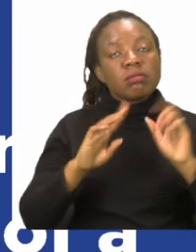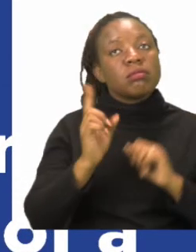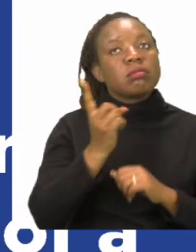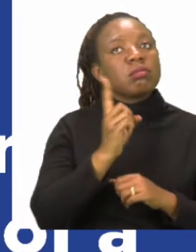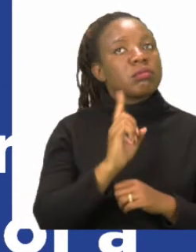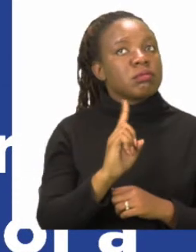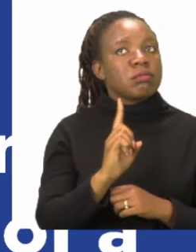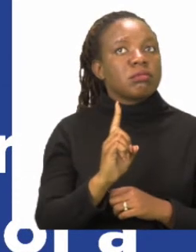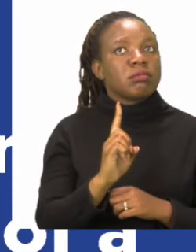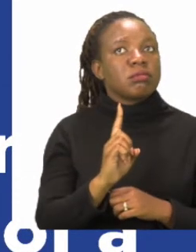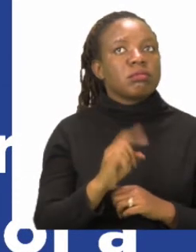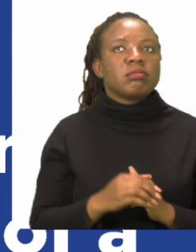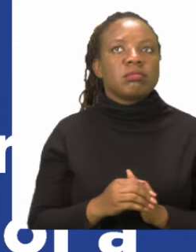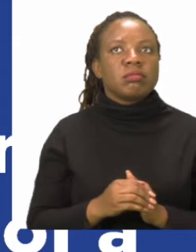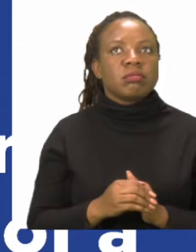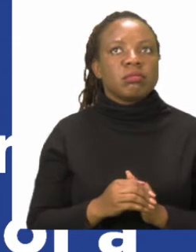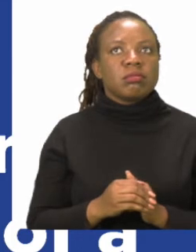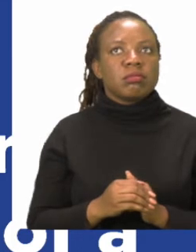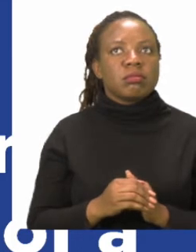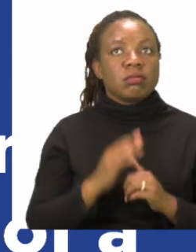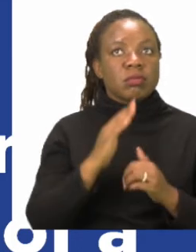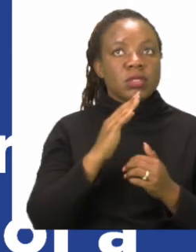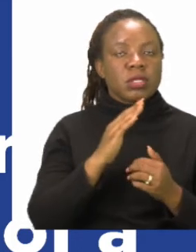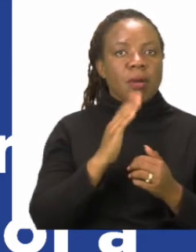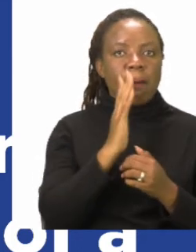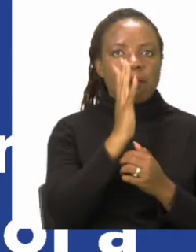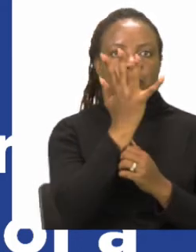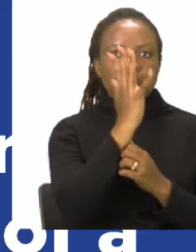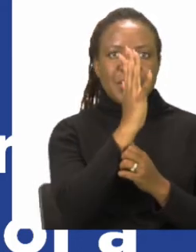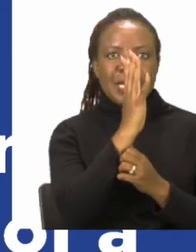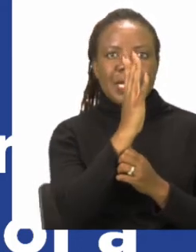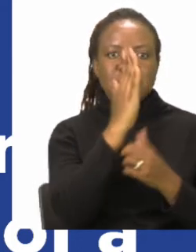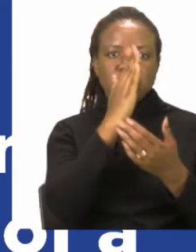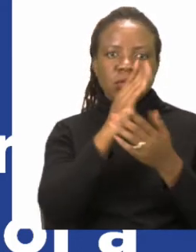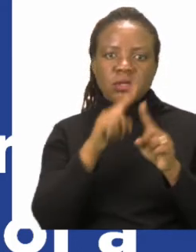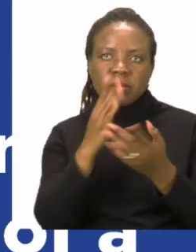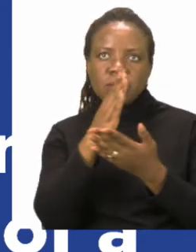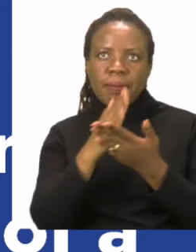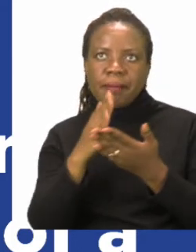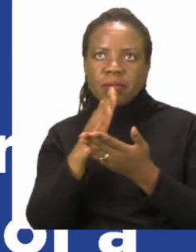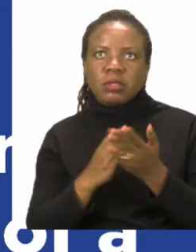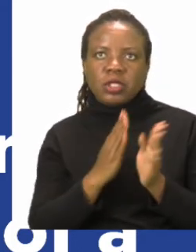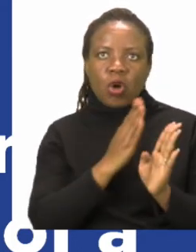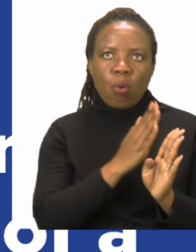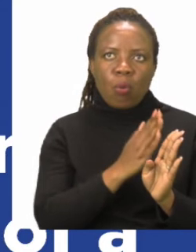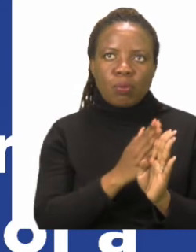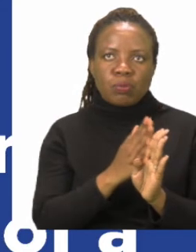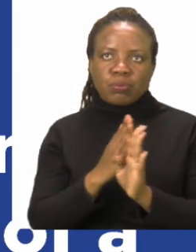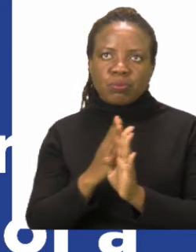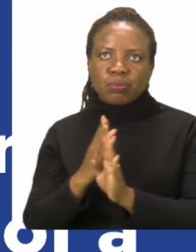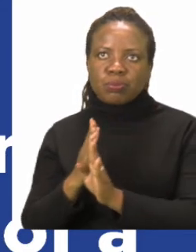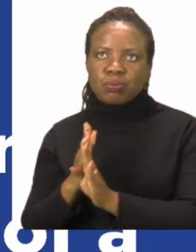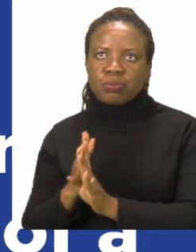today. Parts of a plant and ordering, and we're also going